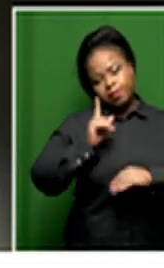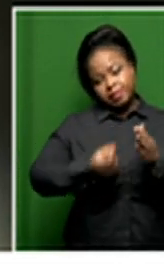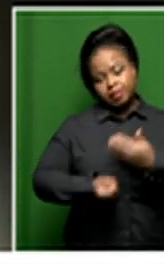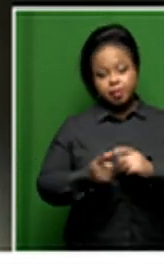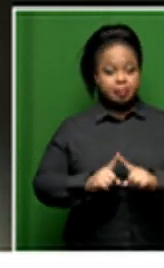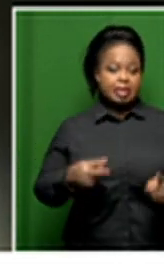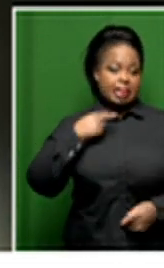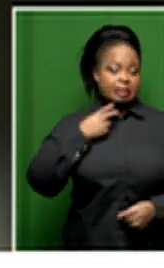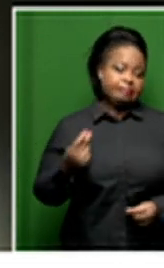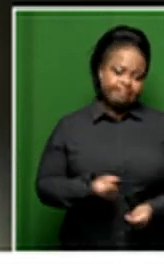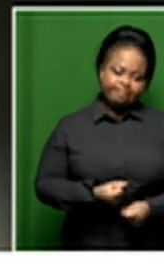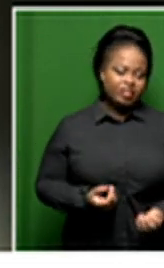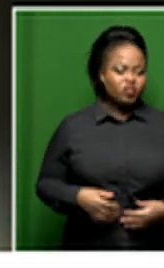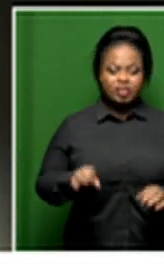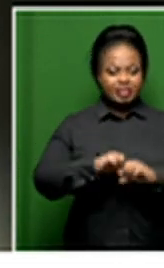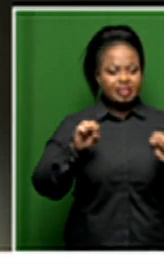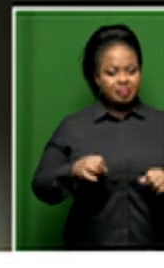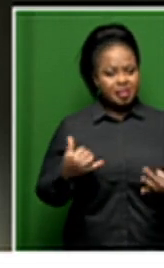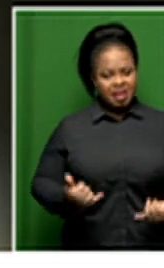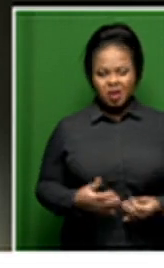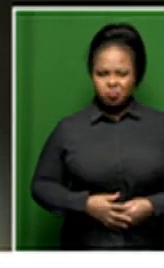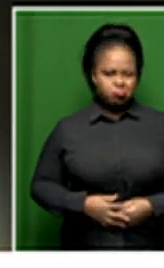the justice system is largely